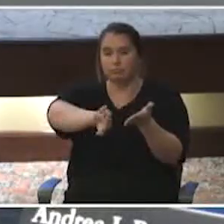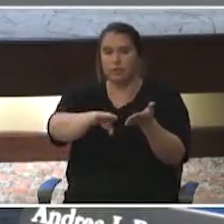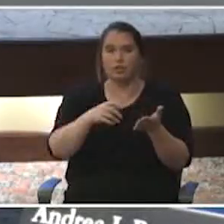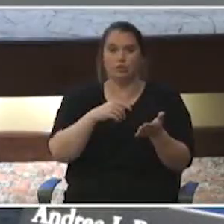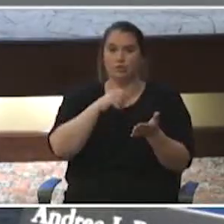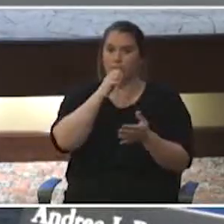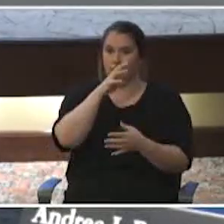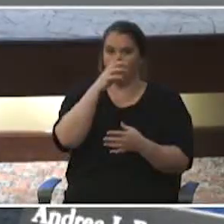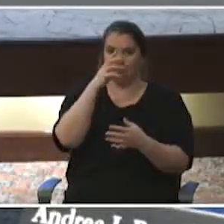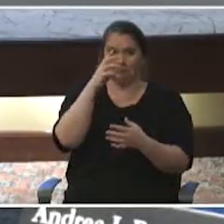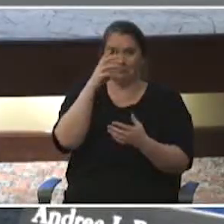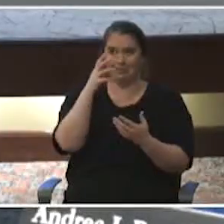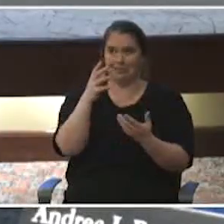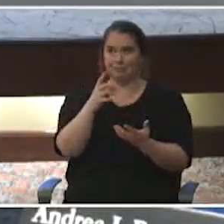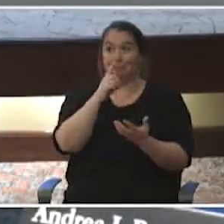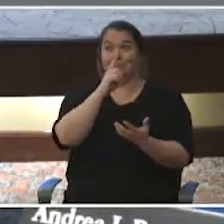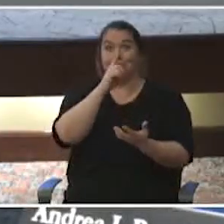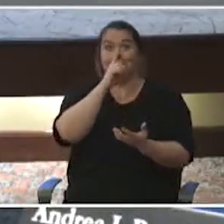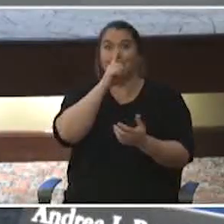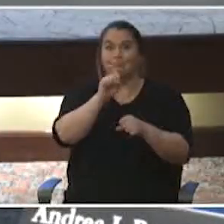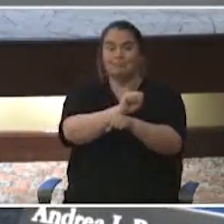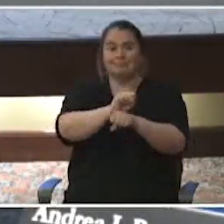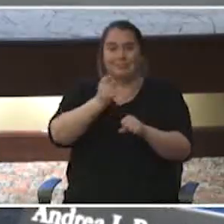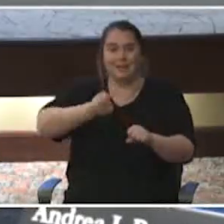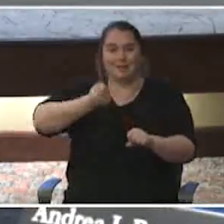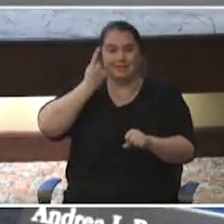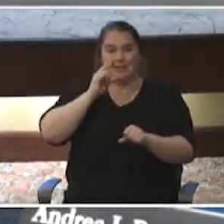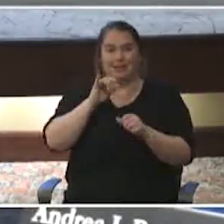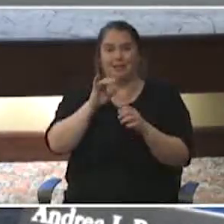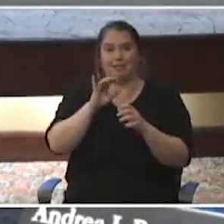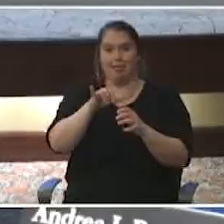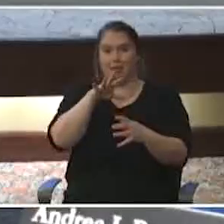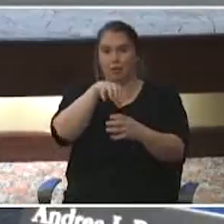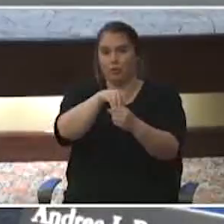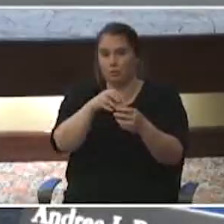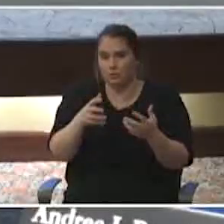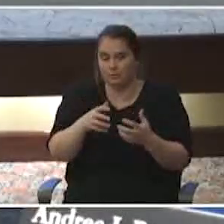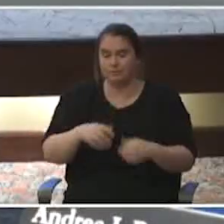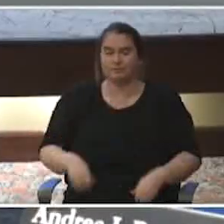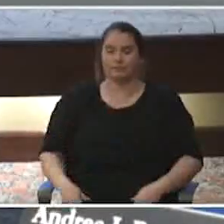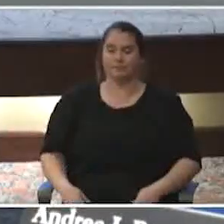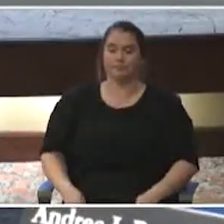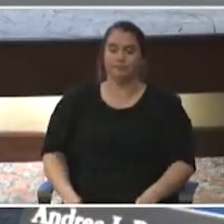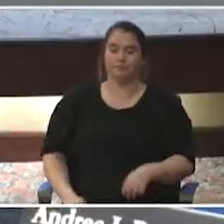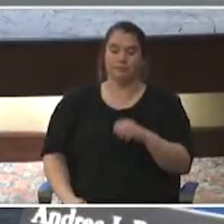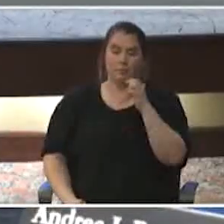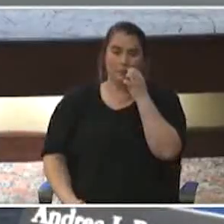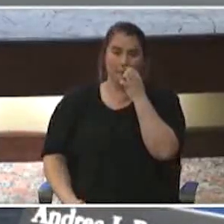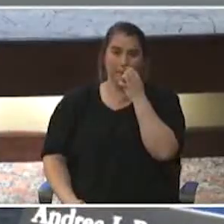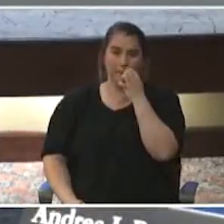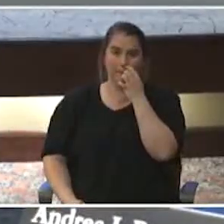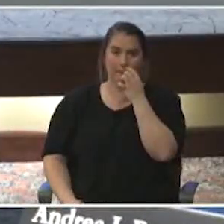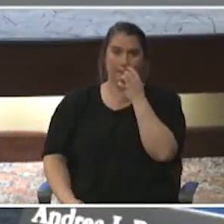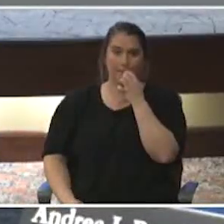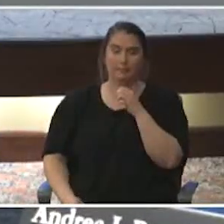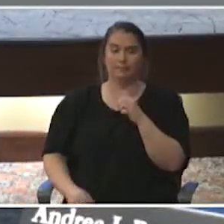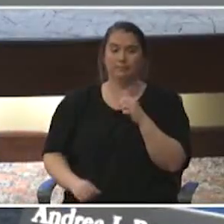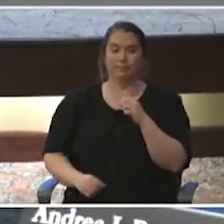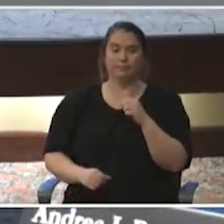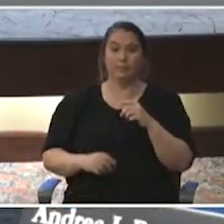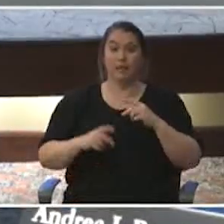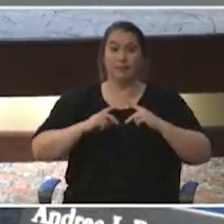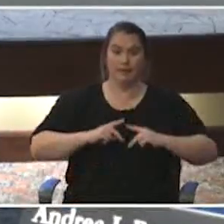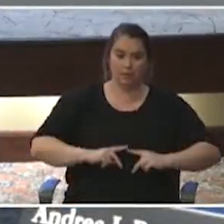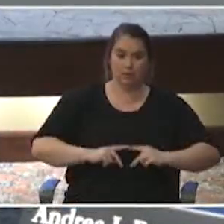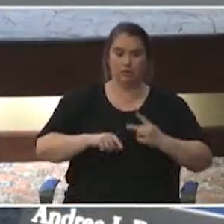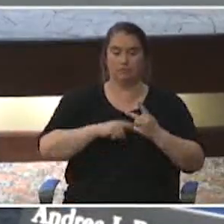it makes everything more efficient in the system, both for the patient and the department and the